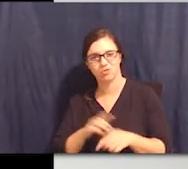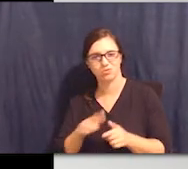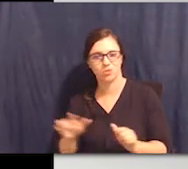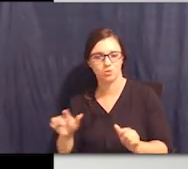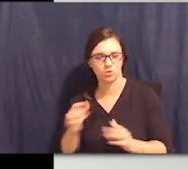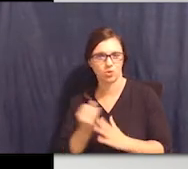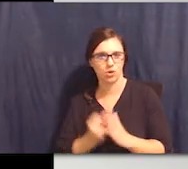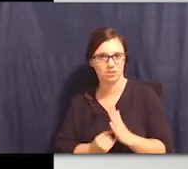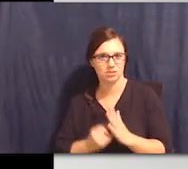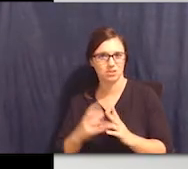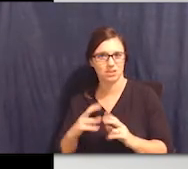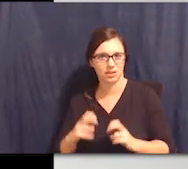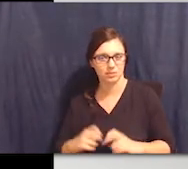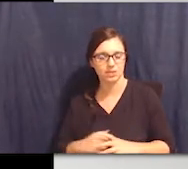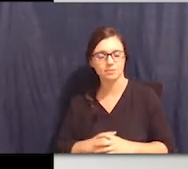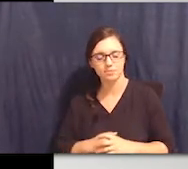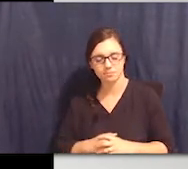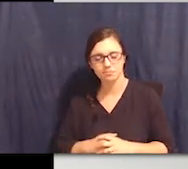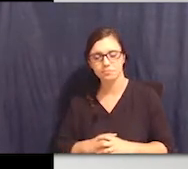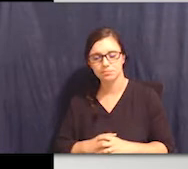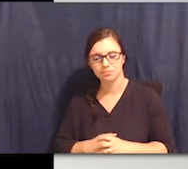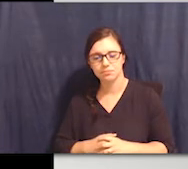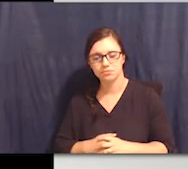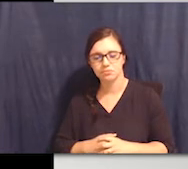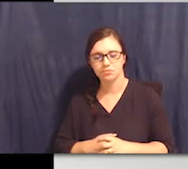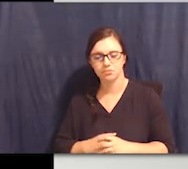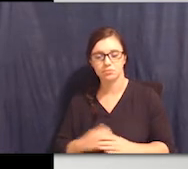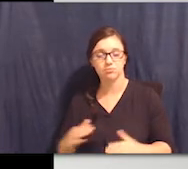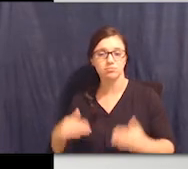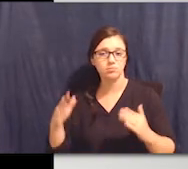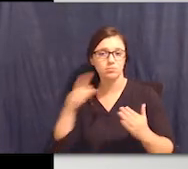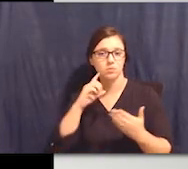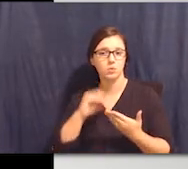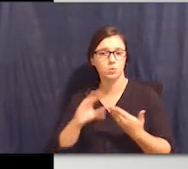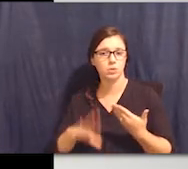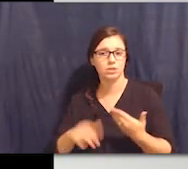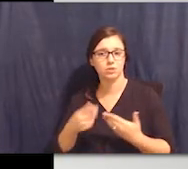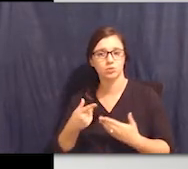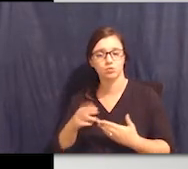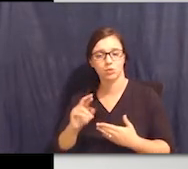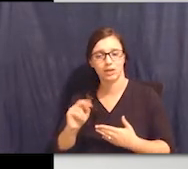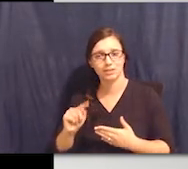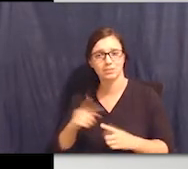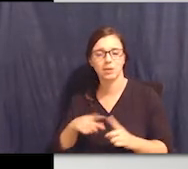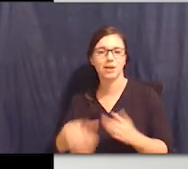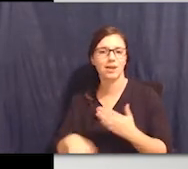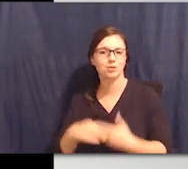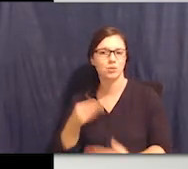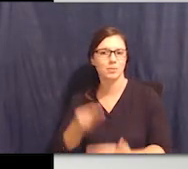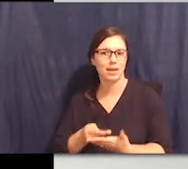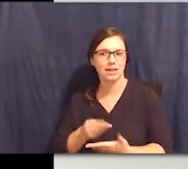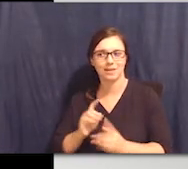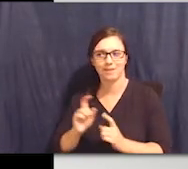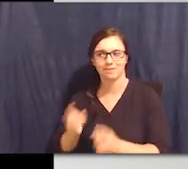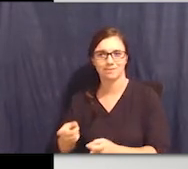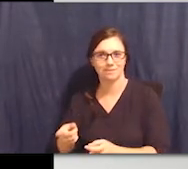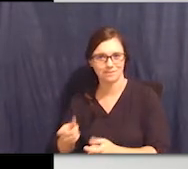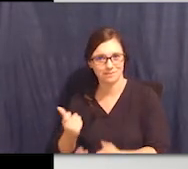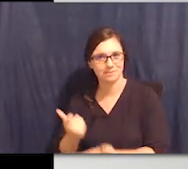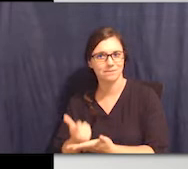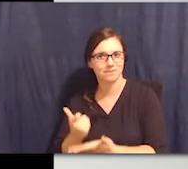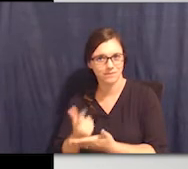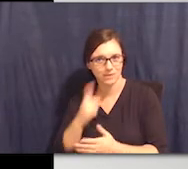language arts assessment. And it's a step up for students grant, but it gives you some extra money, which we all know helps to